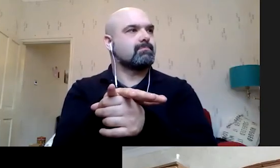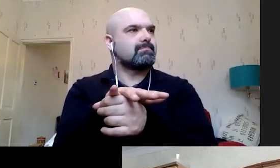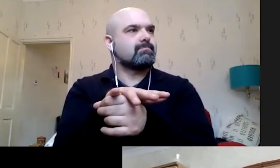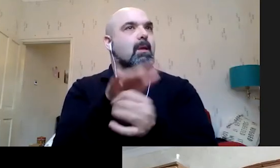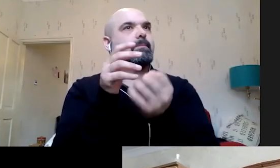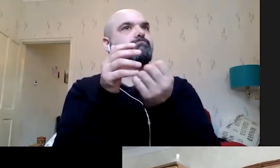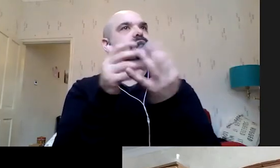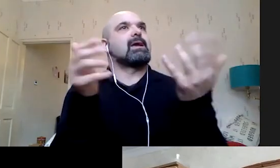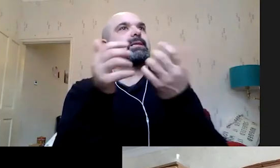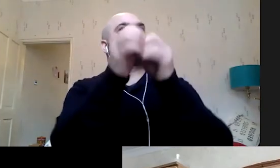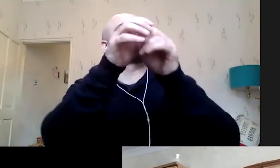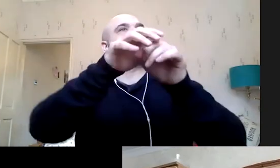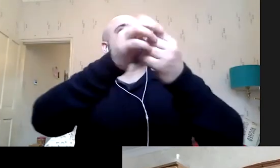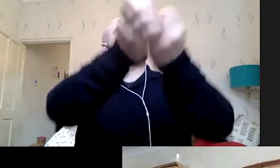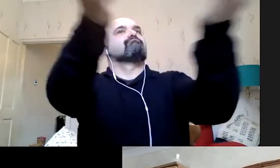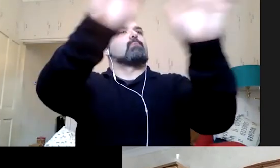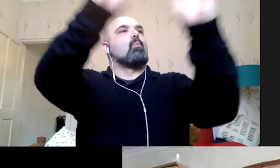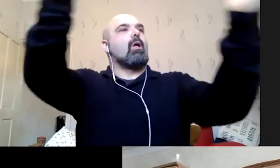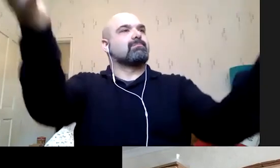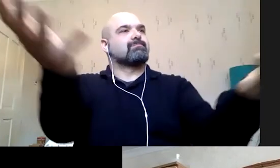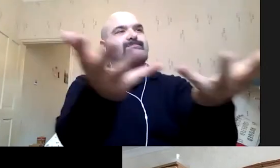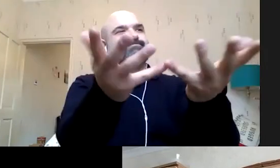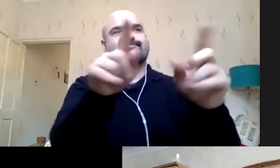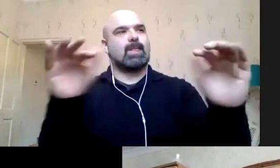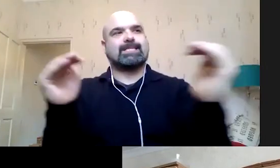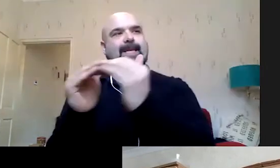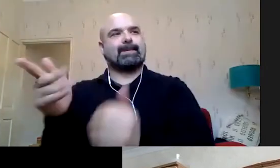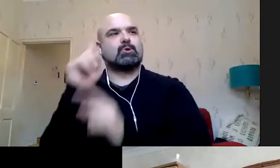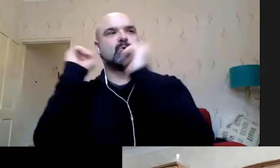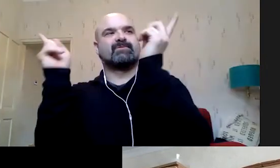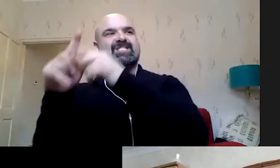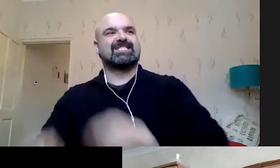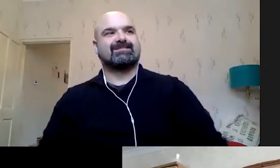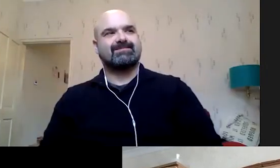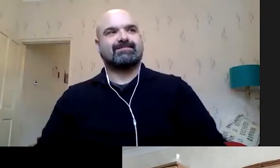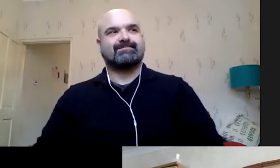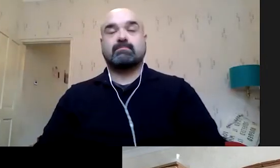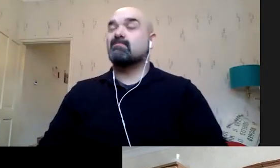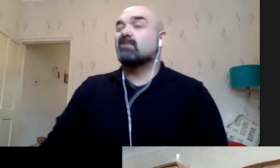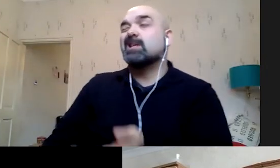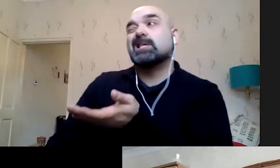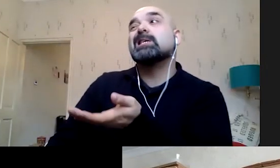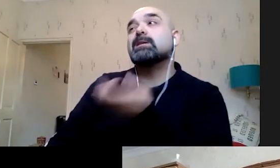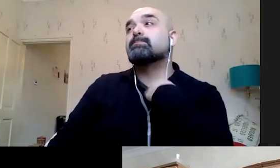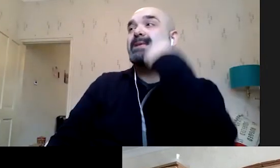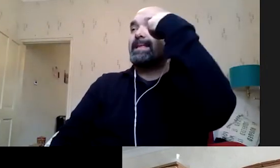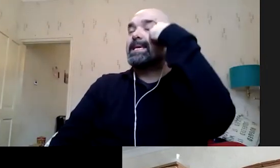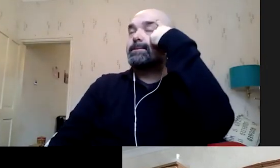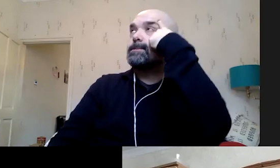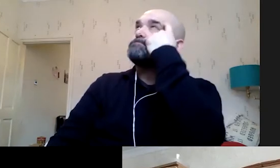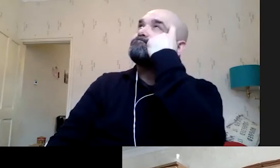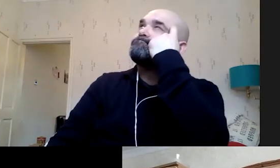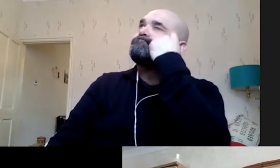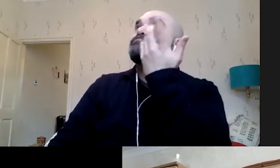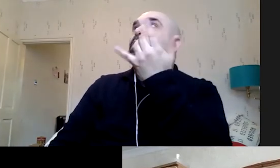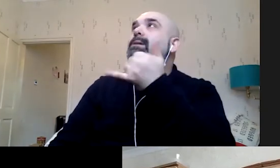spaces out there which are still not in that league. Yeah, because I'm thinking, maybe